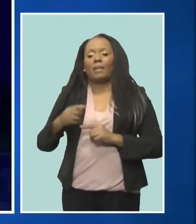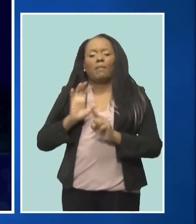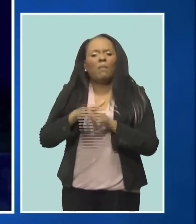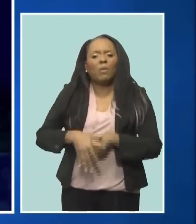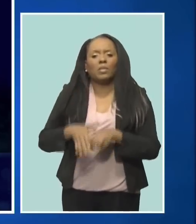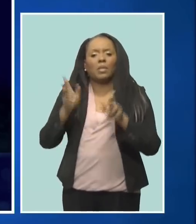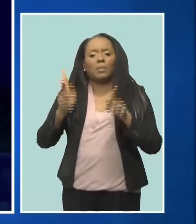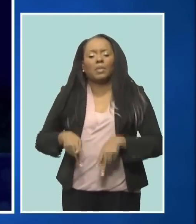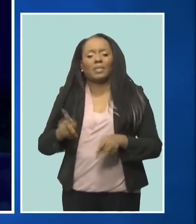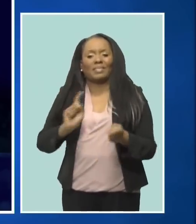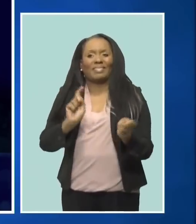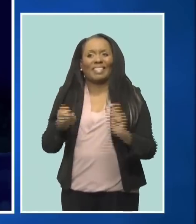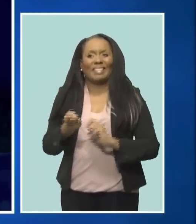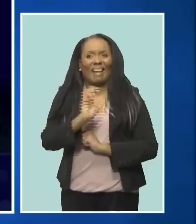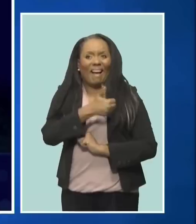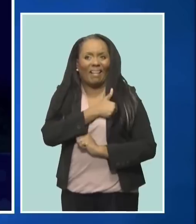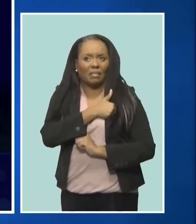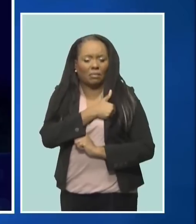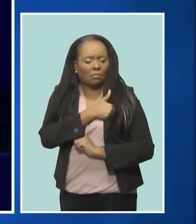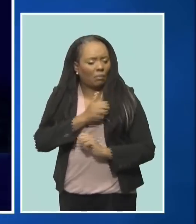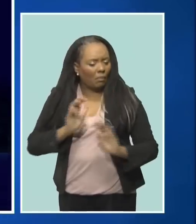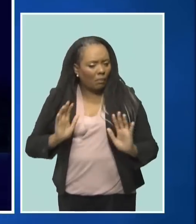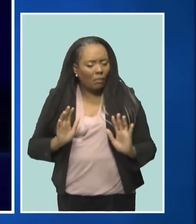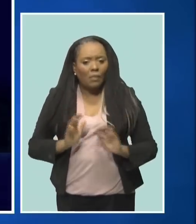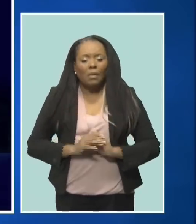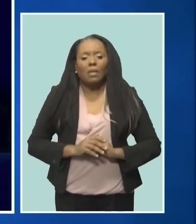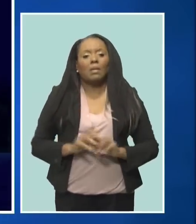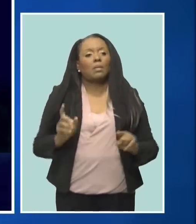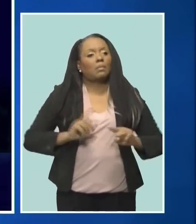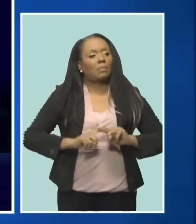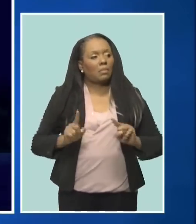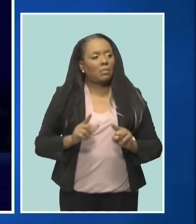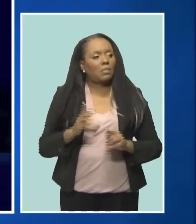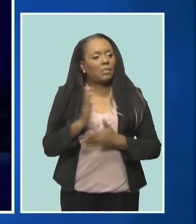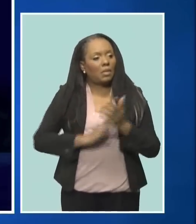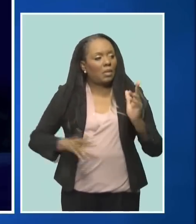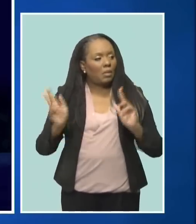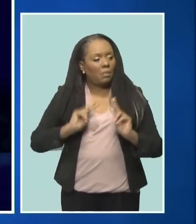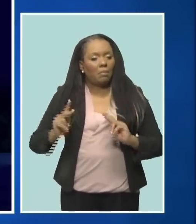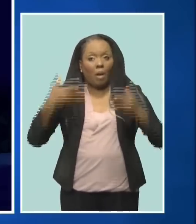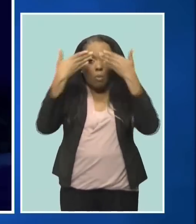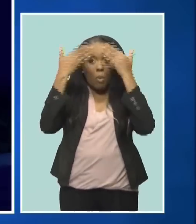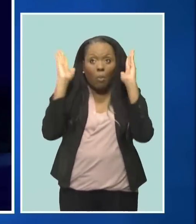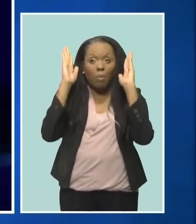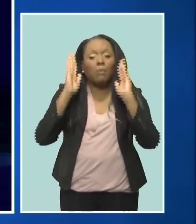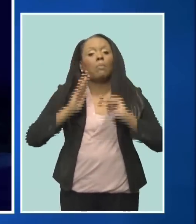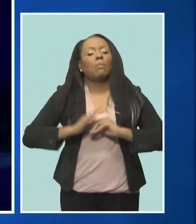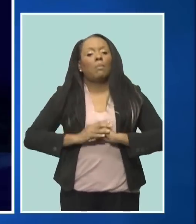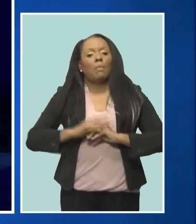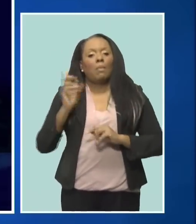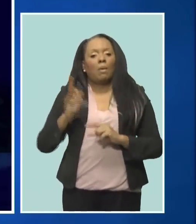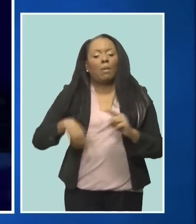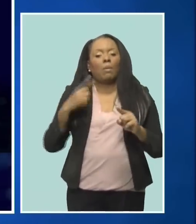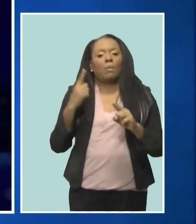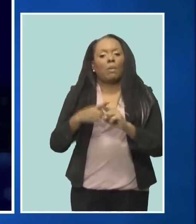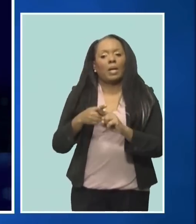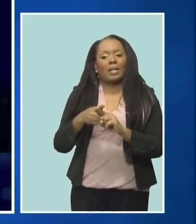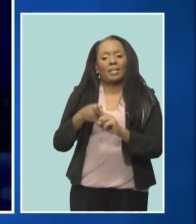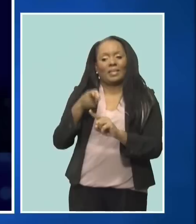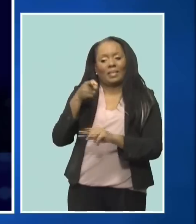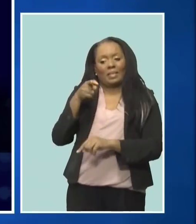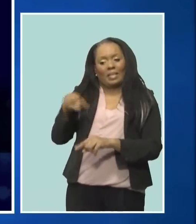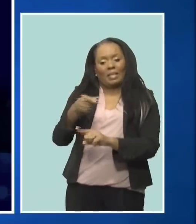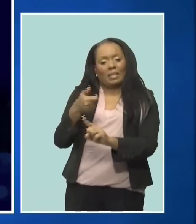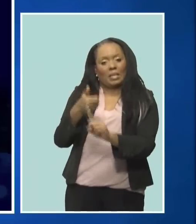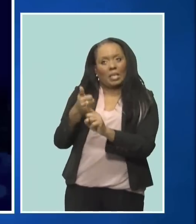many times we find that persons are more open, especially when themselves